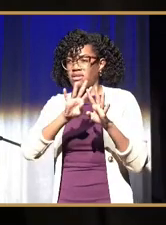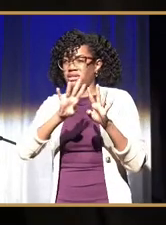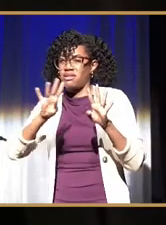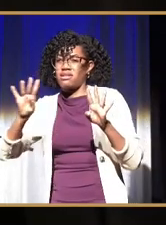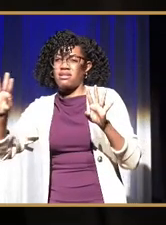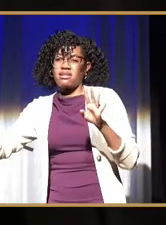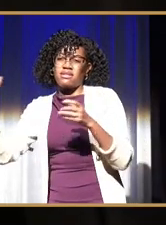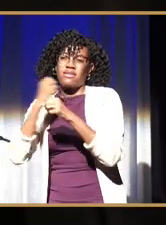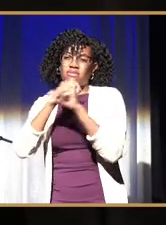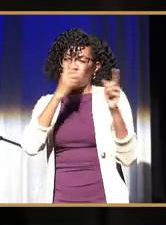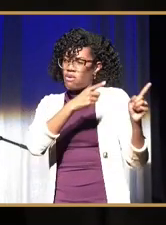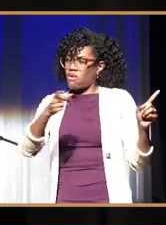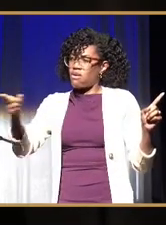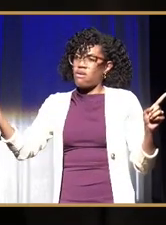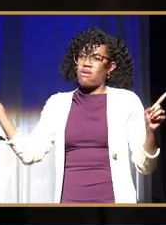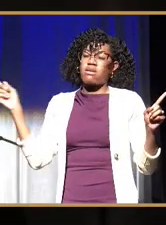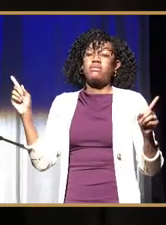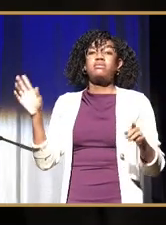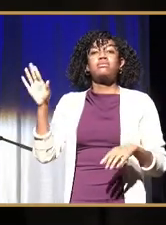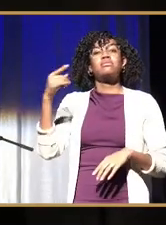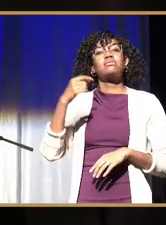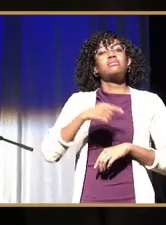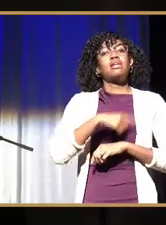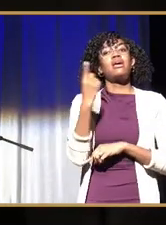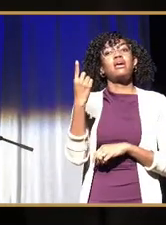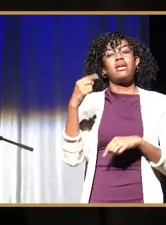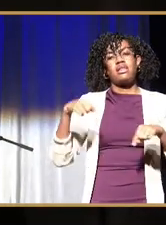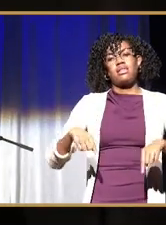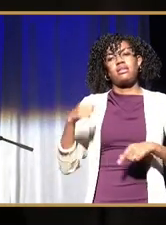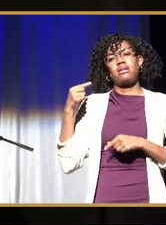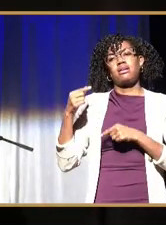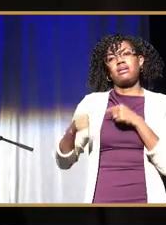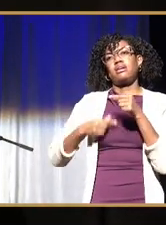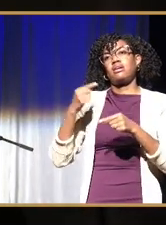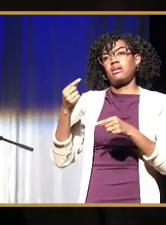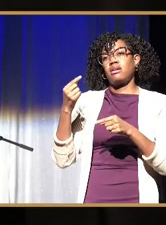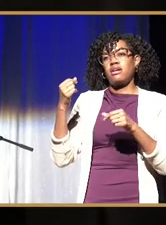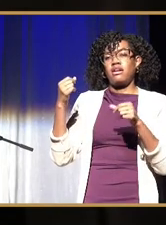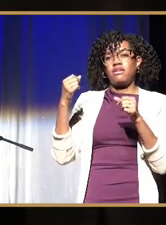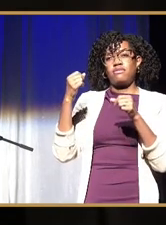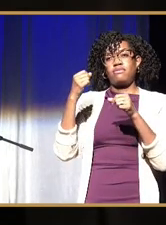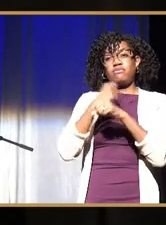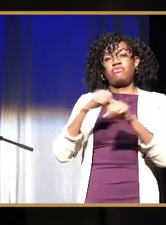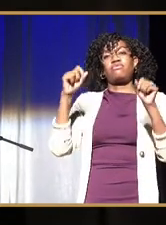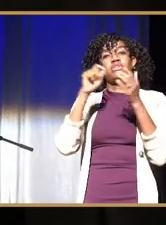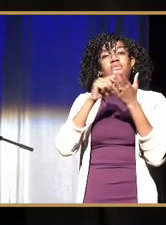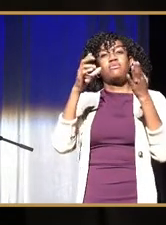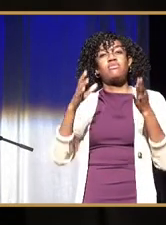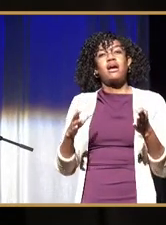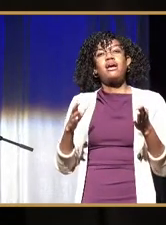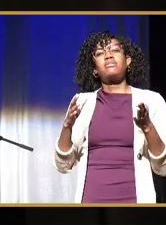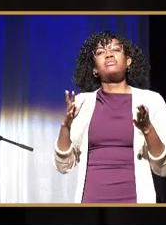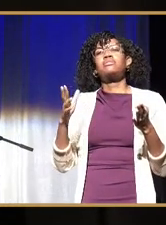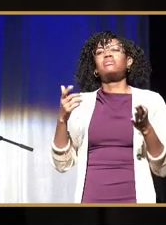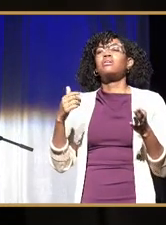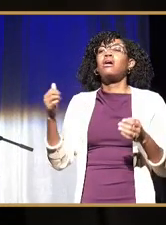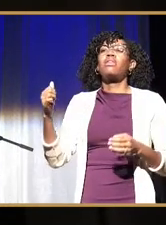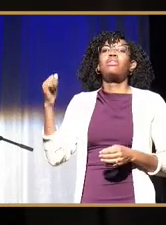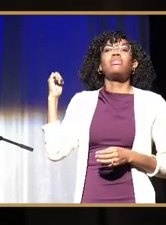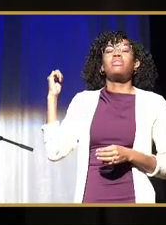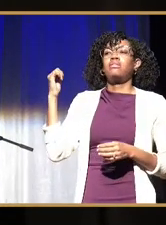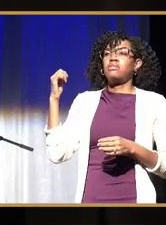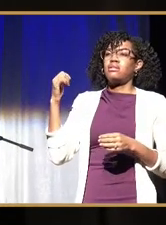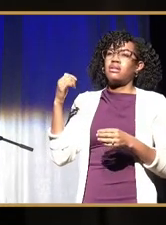their children. Today, this generation of freedom fighters rejects toxic